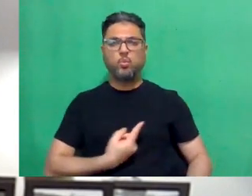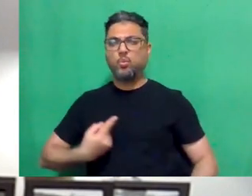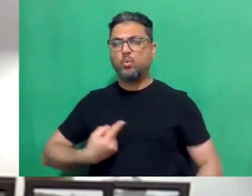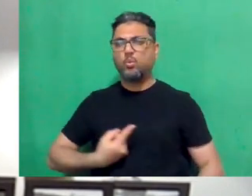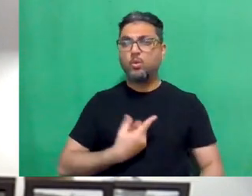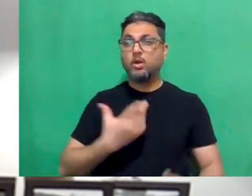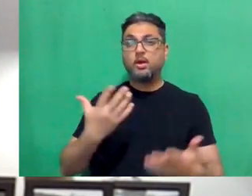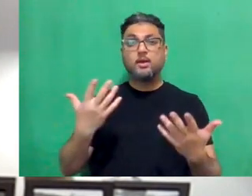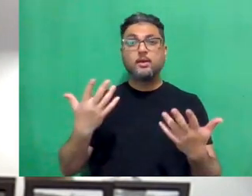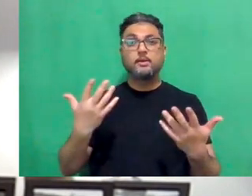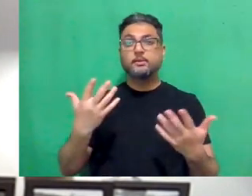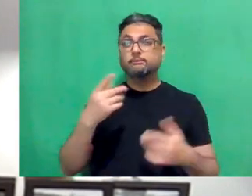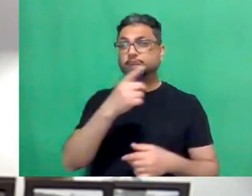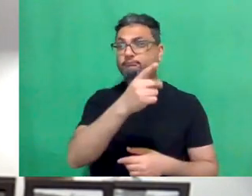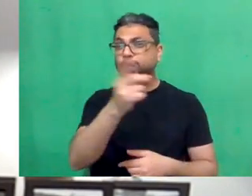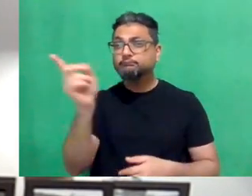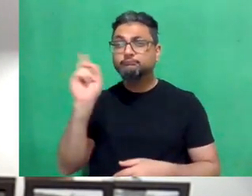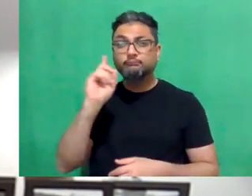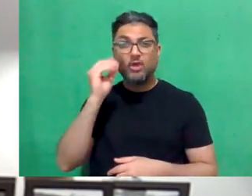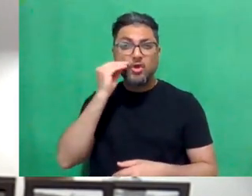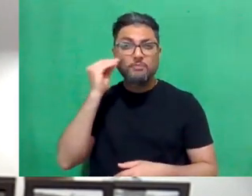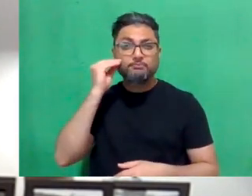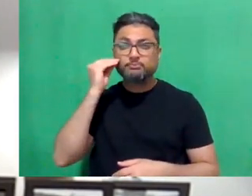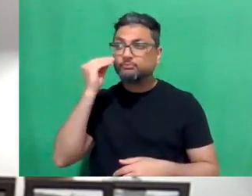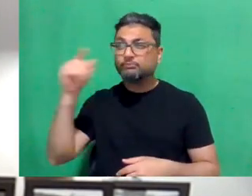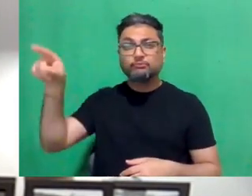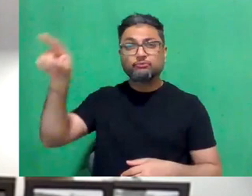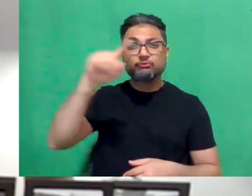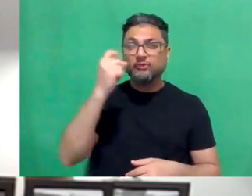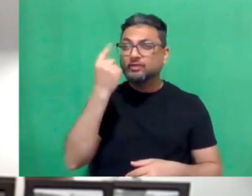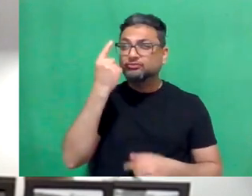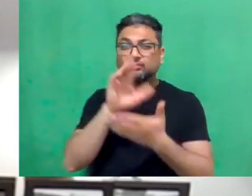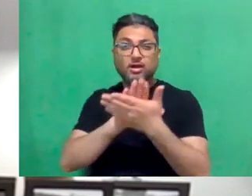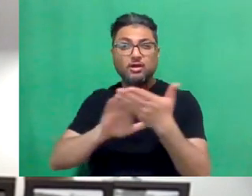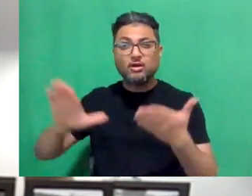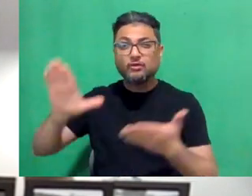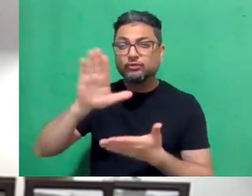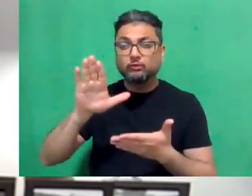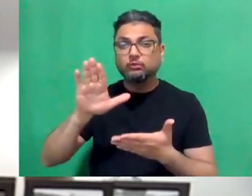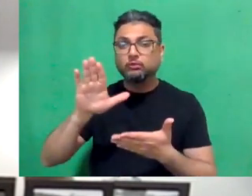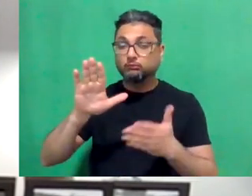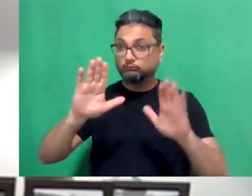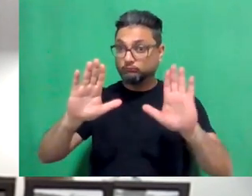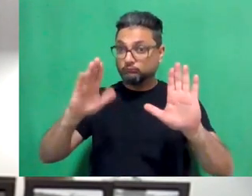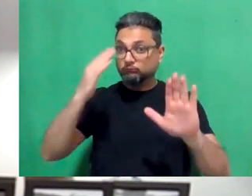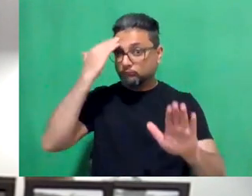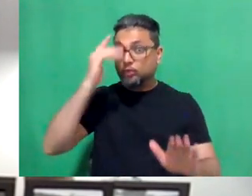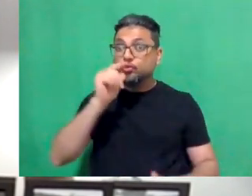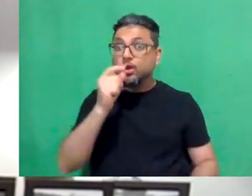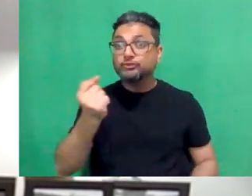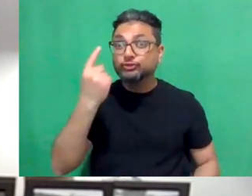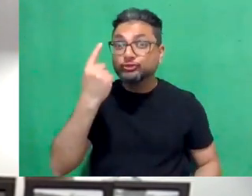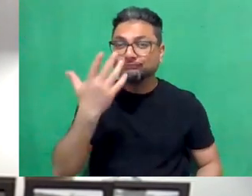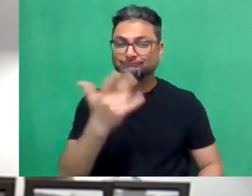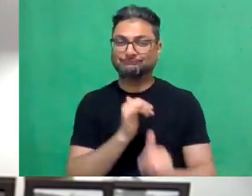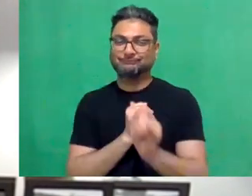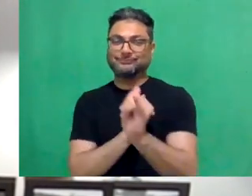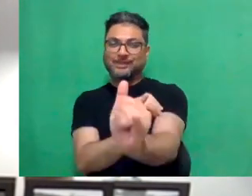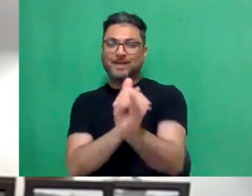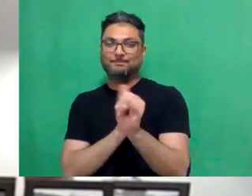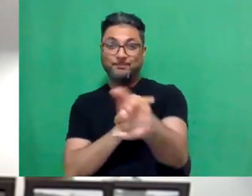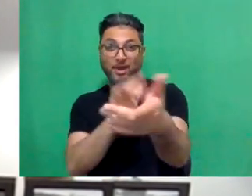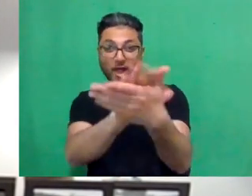the demands on you as a college student, but you know who does? Your peers. I found that setting up a chat group with 4 of